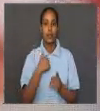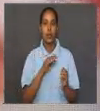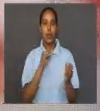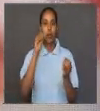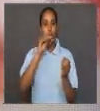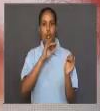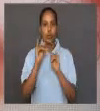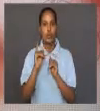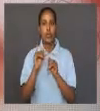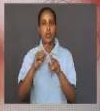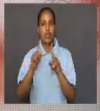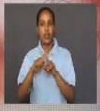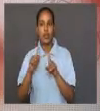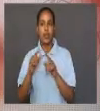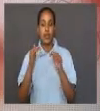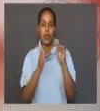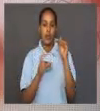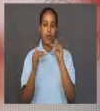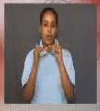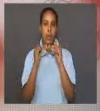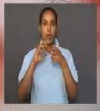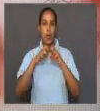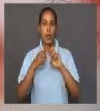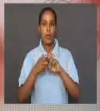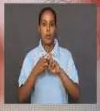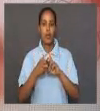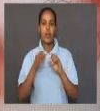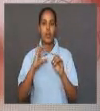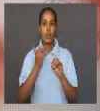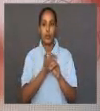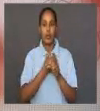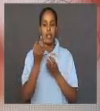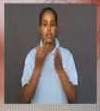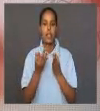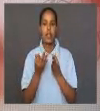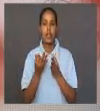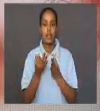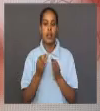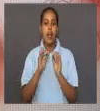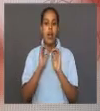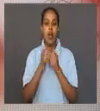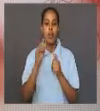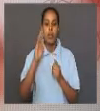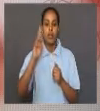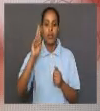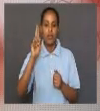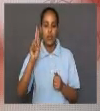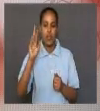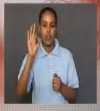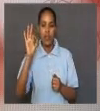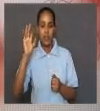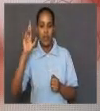also solve different equilibrium problems, and we will explain how buffering